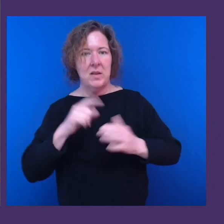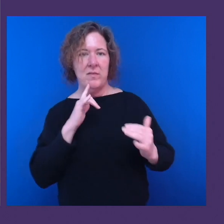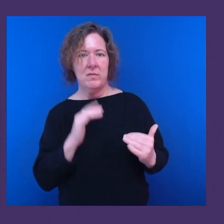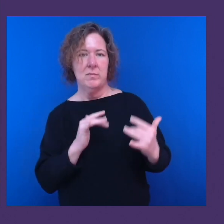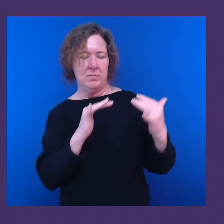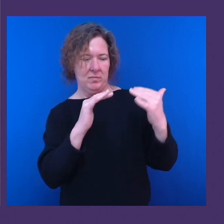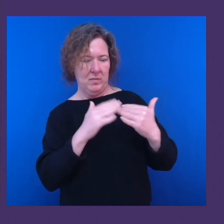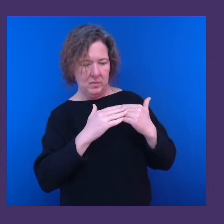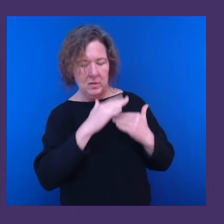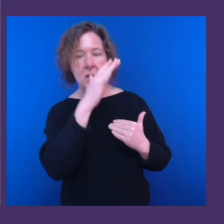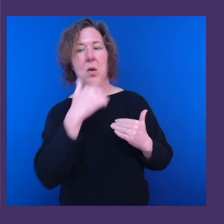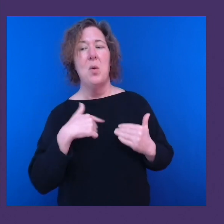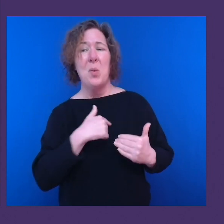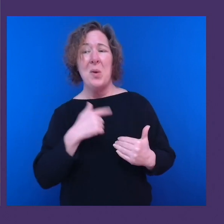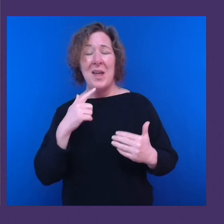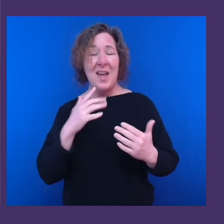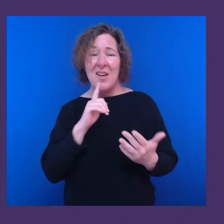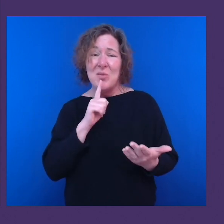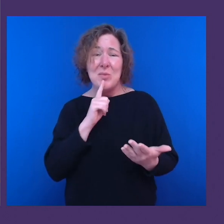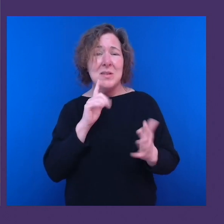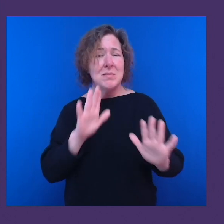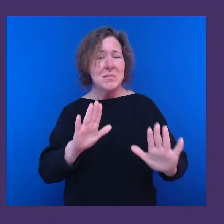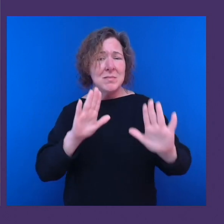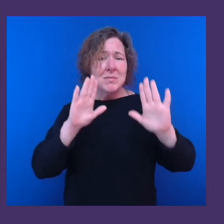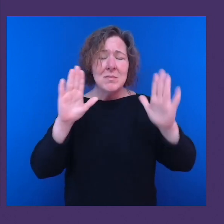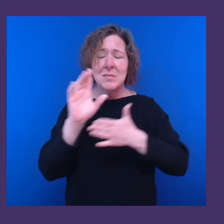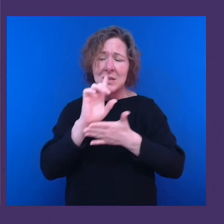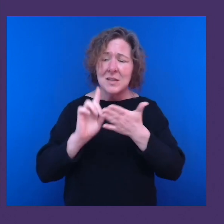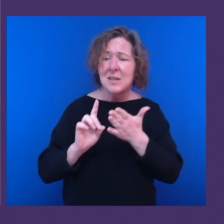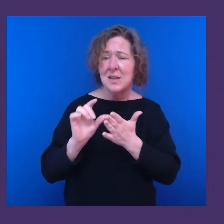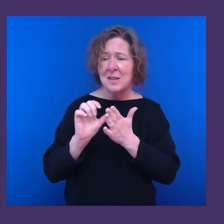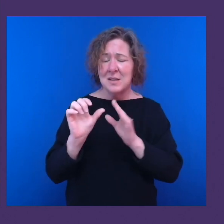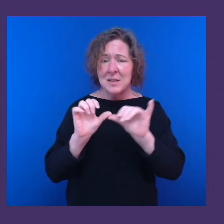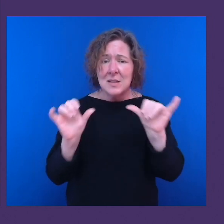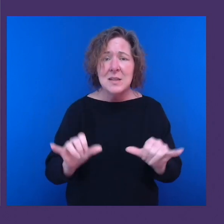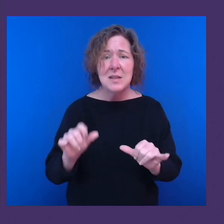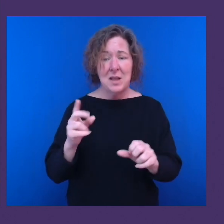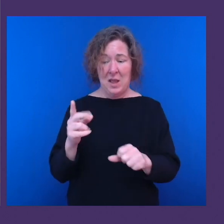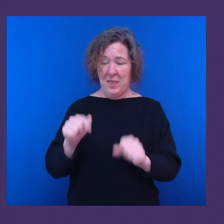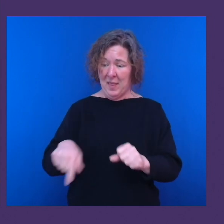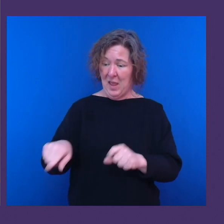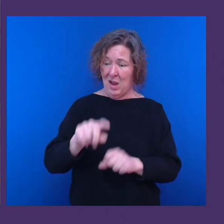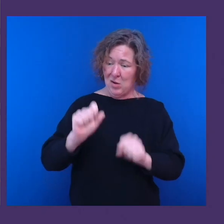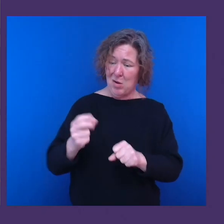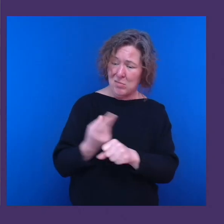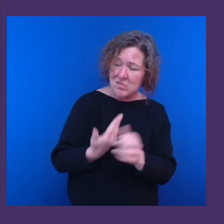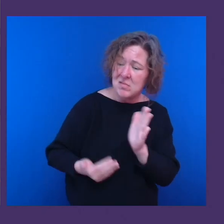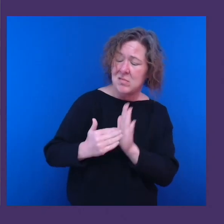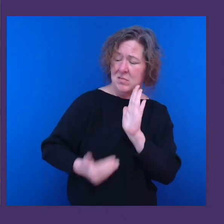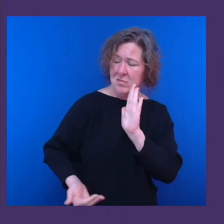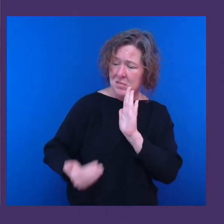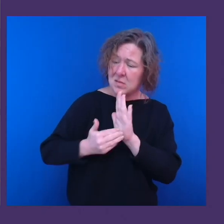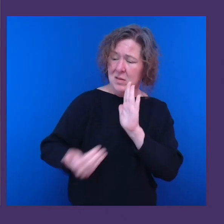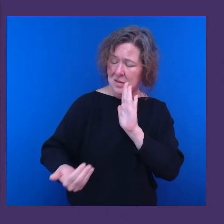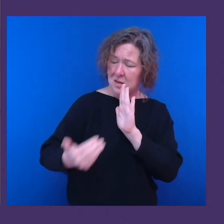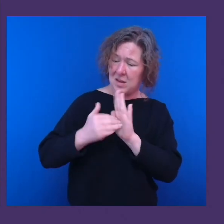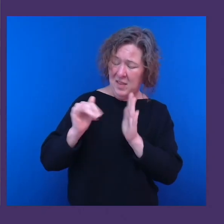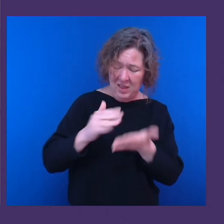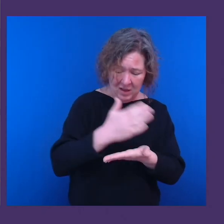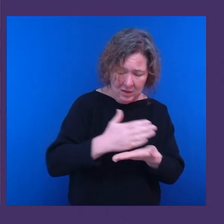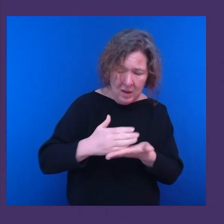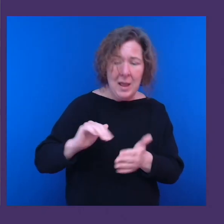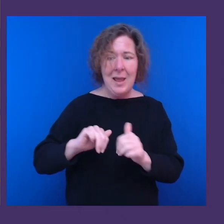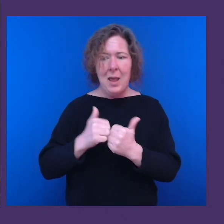really robust design system, and making sure that those reusable components in the way we build software and code